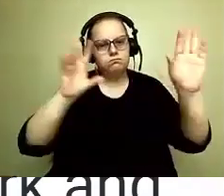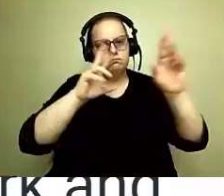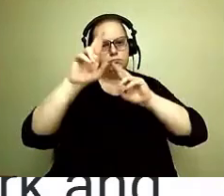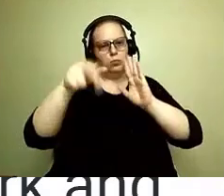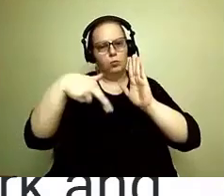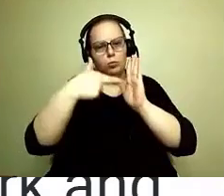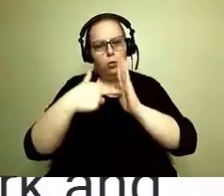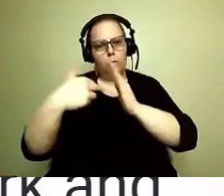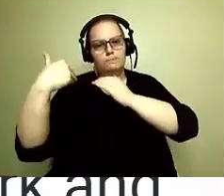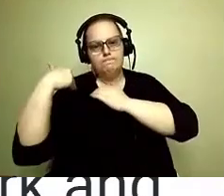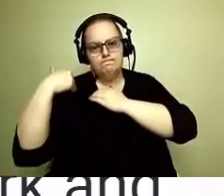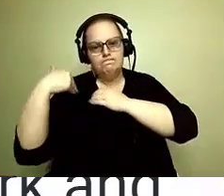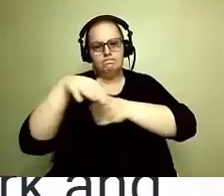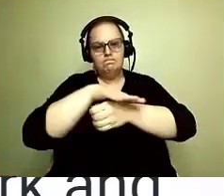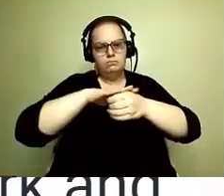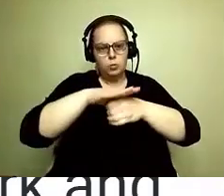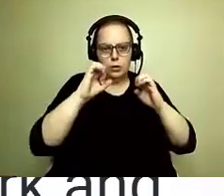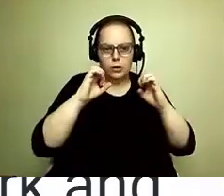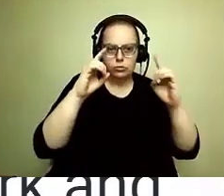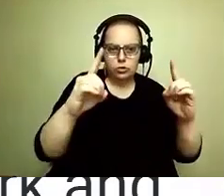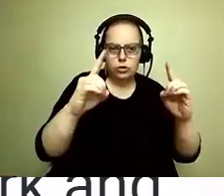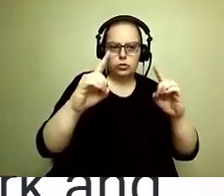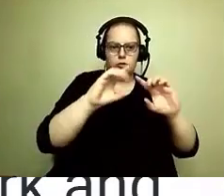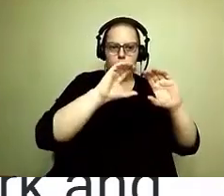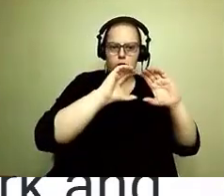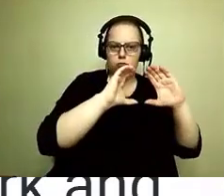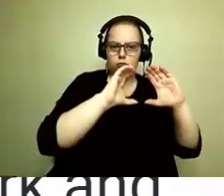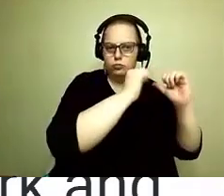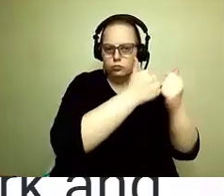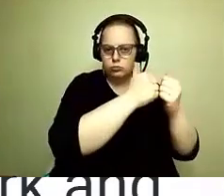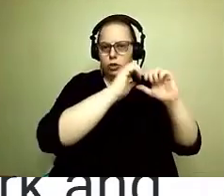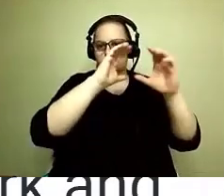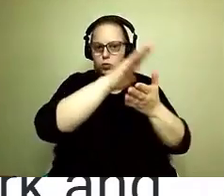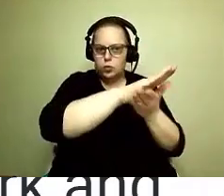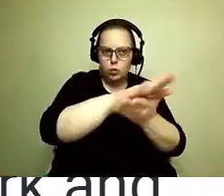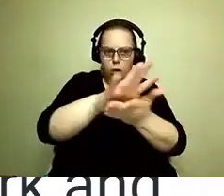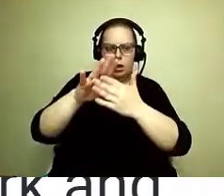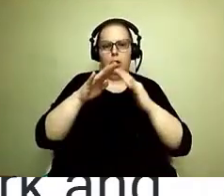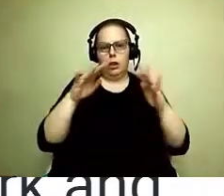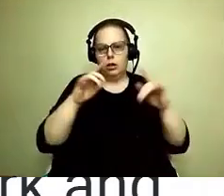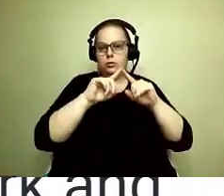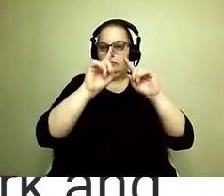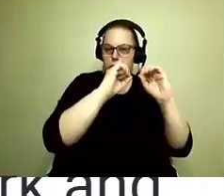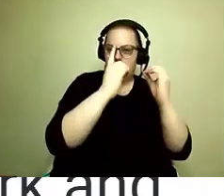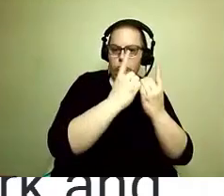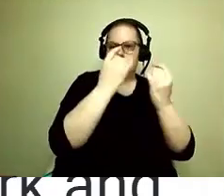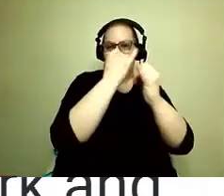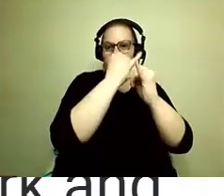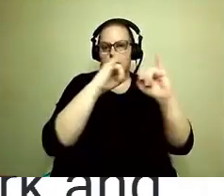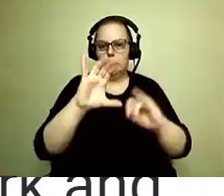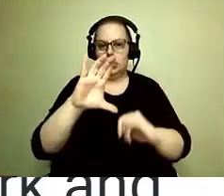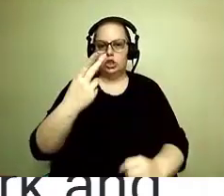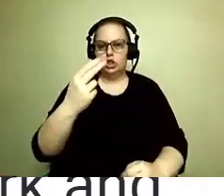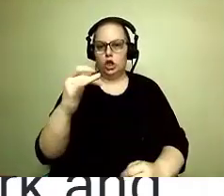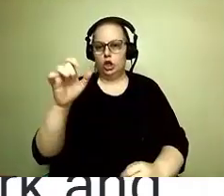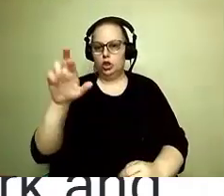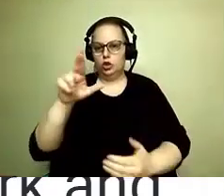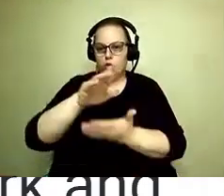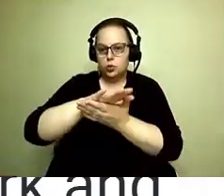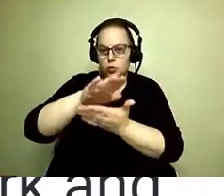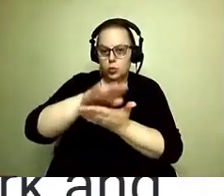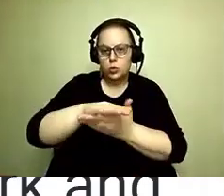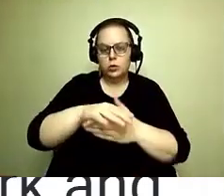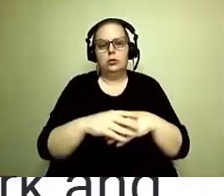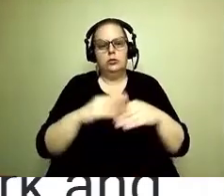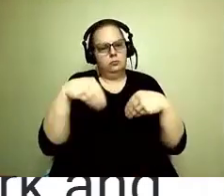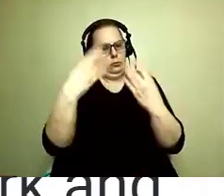responsibilities of local educational agencies, including public school districts and independent charter schools, to provide a free and